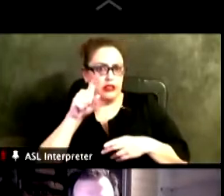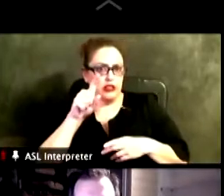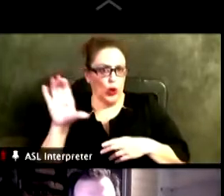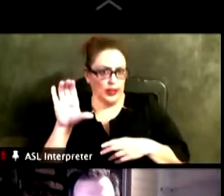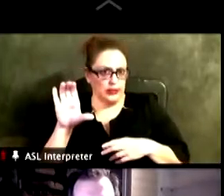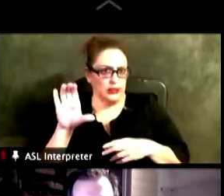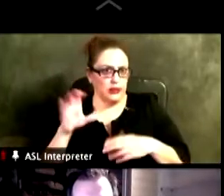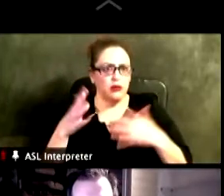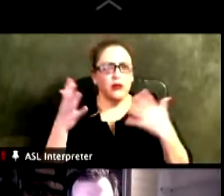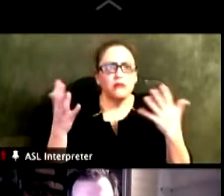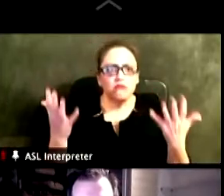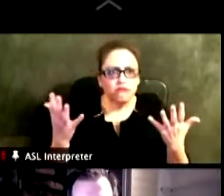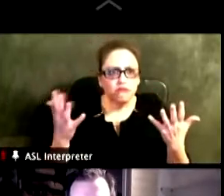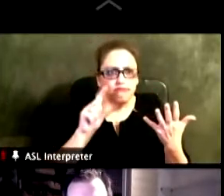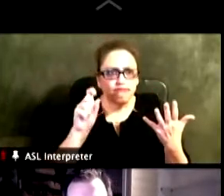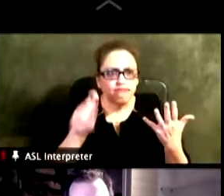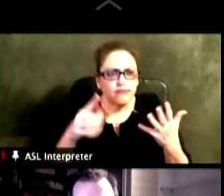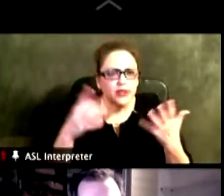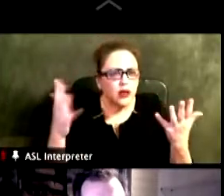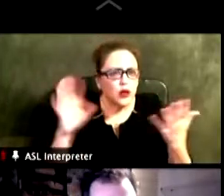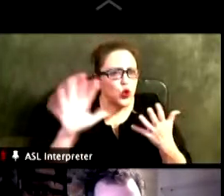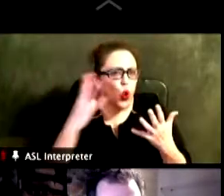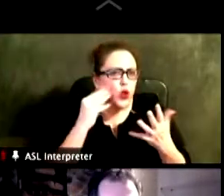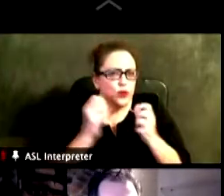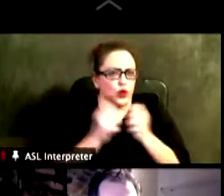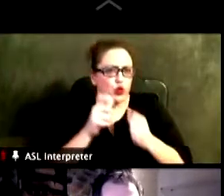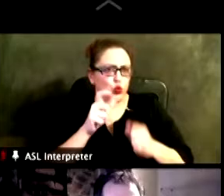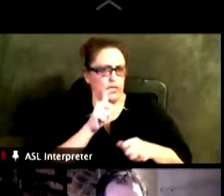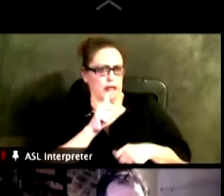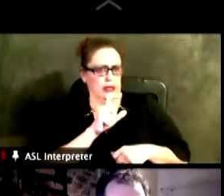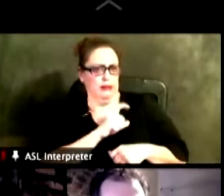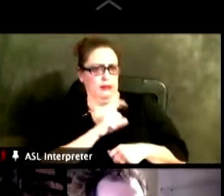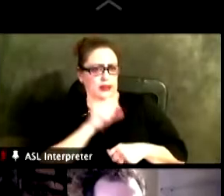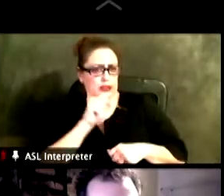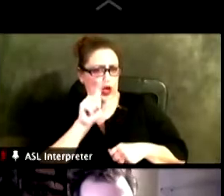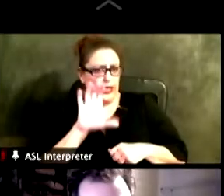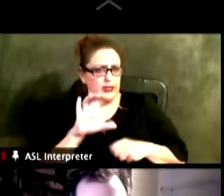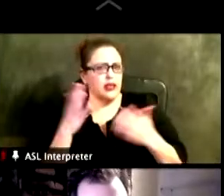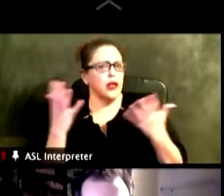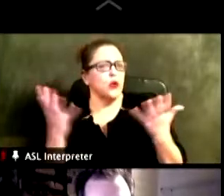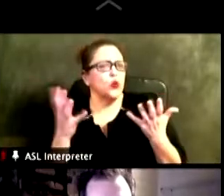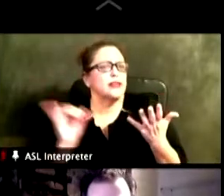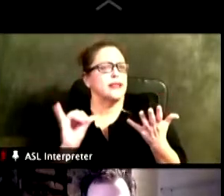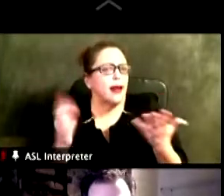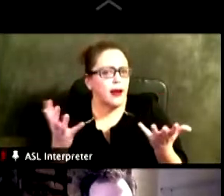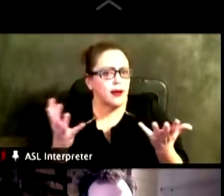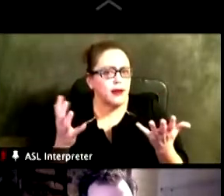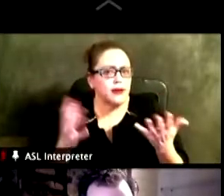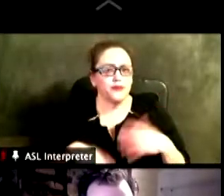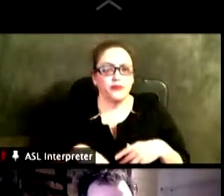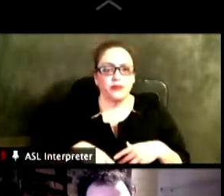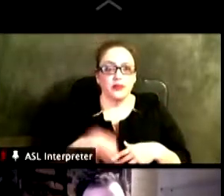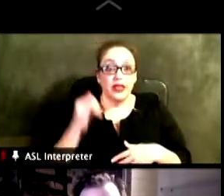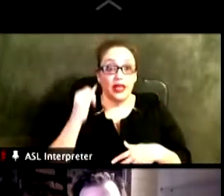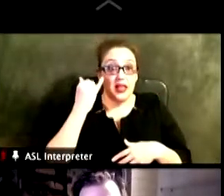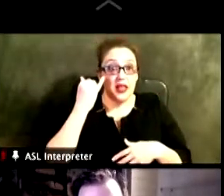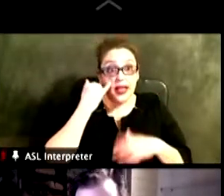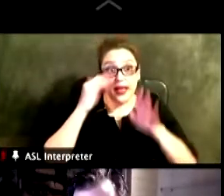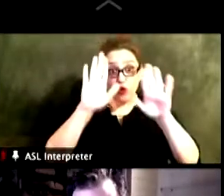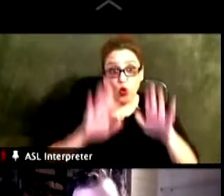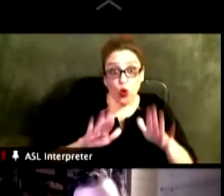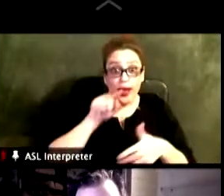experiences have been like with police in Salt Lake City? For phone callers, if they were great, please press 1. If they